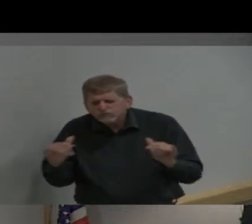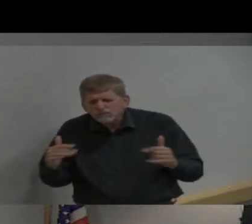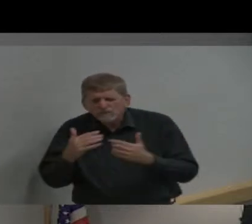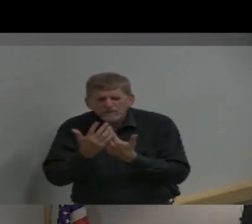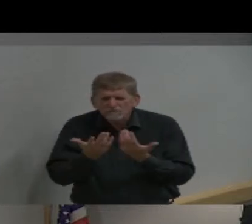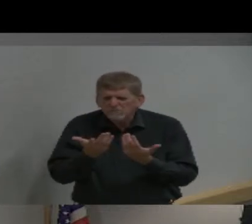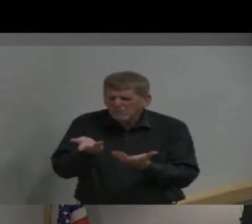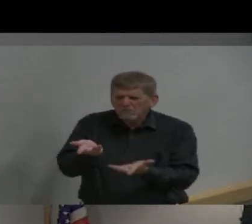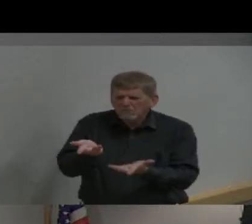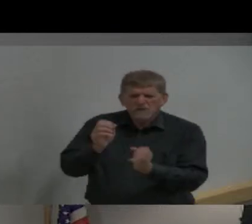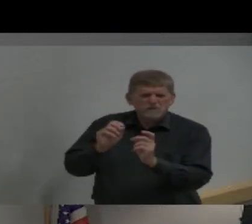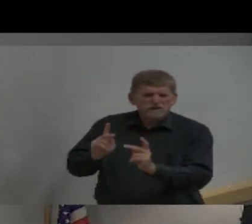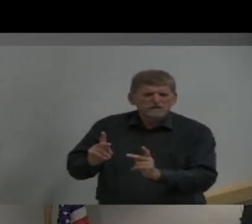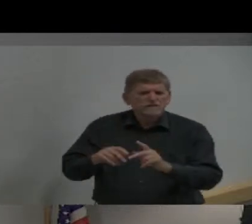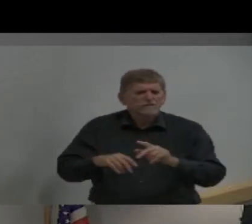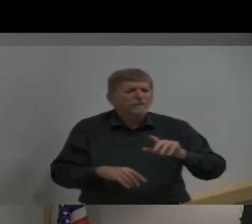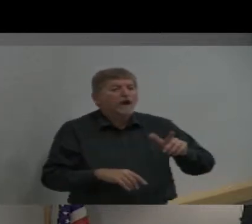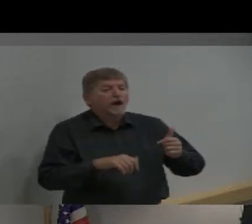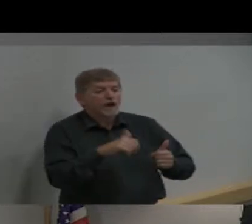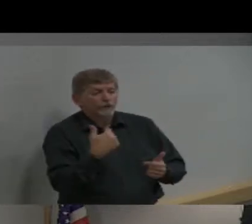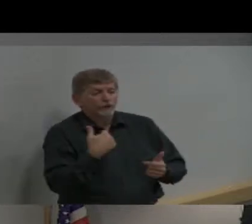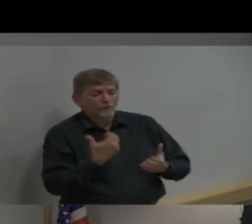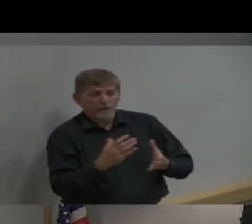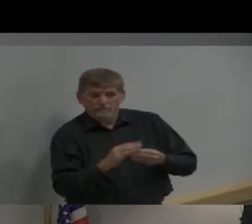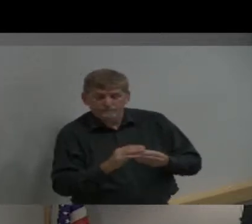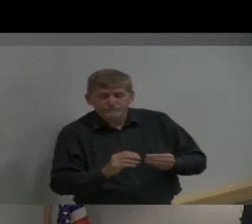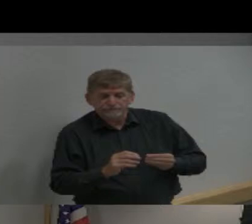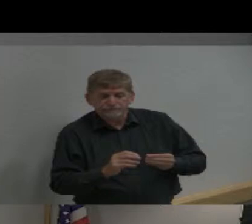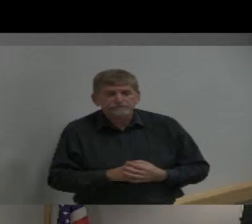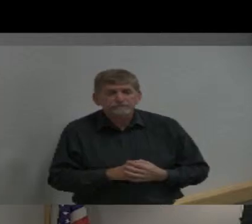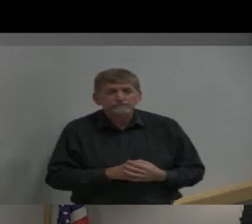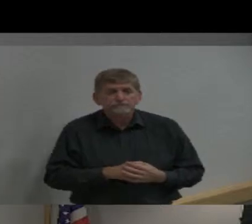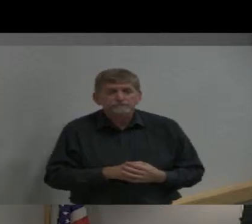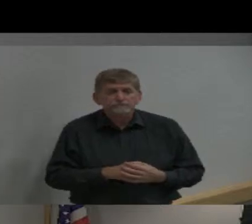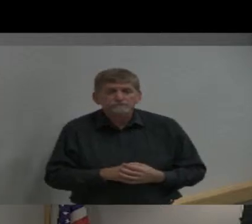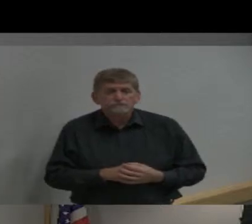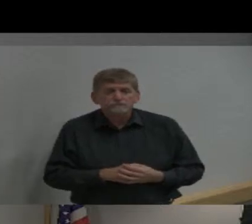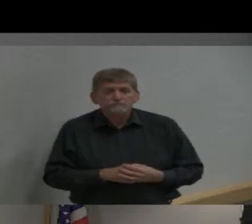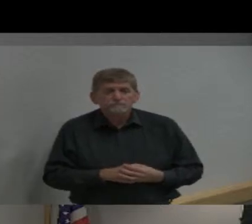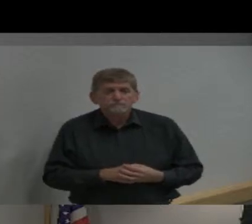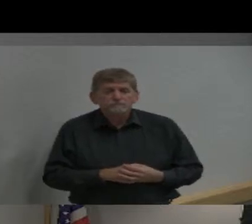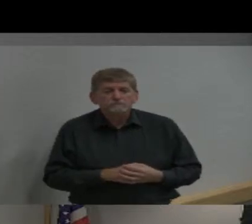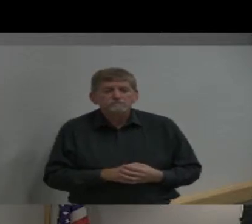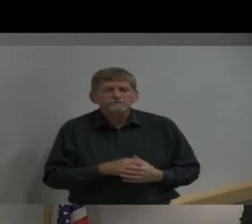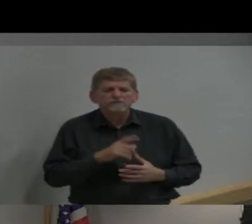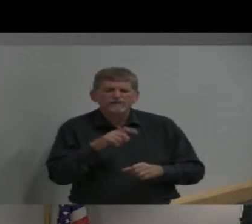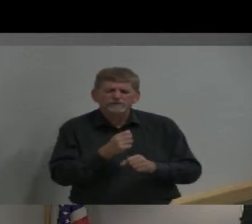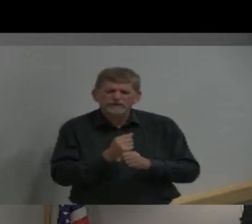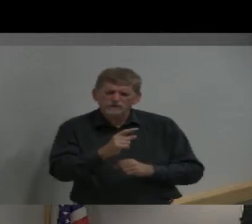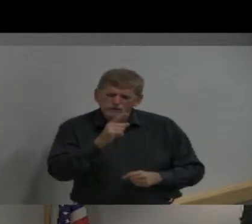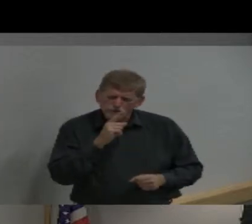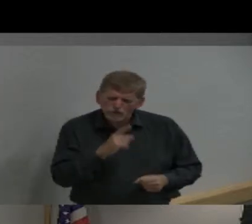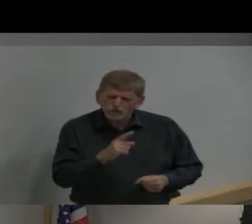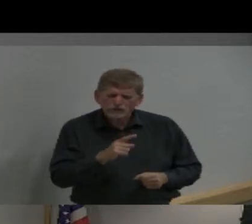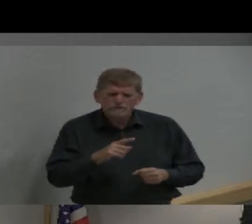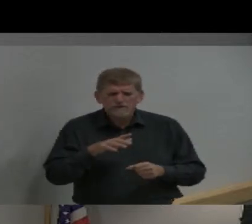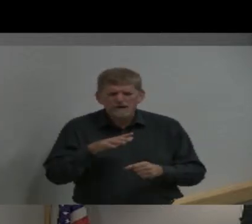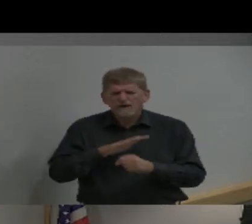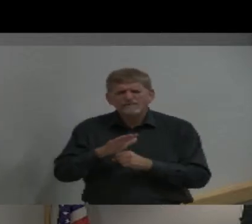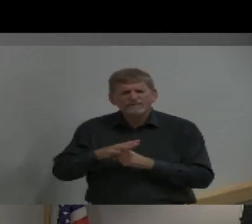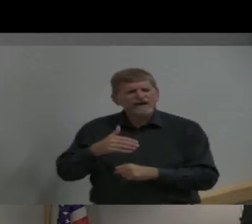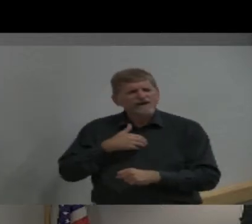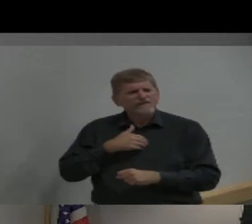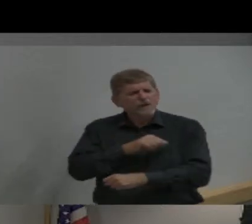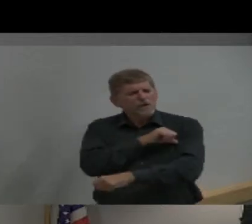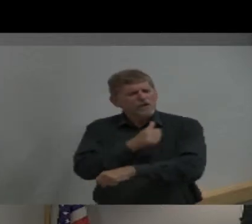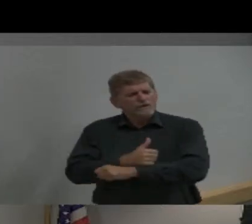other thing is just by making sure that we have enough enforcement personnel there. You know, we had police officers there. We